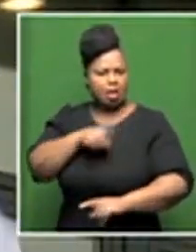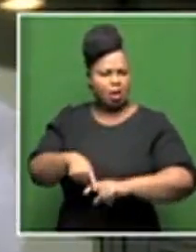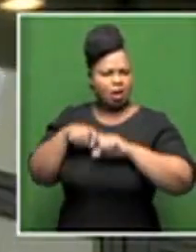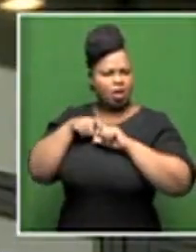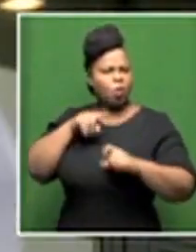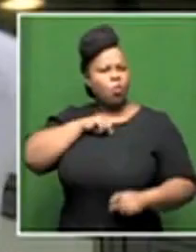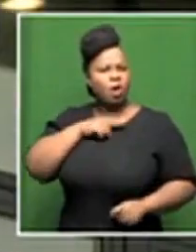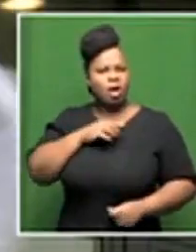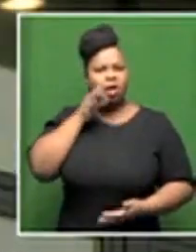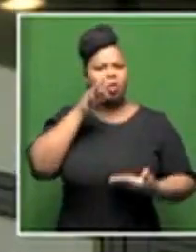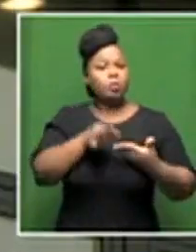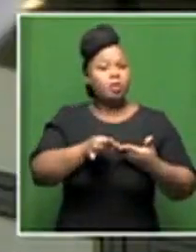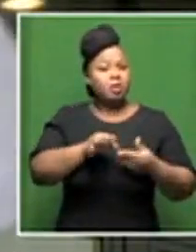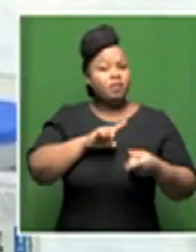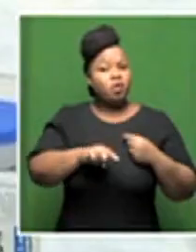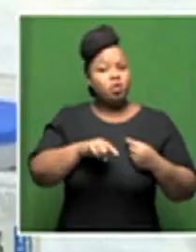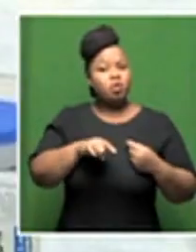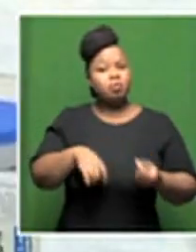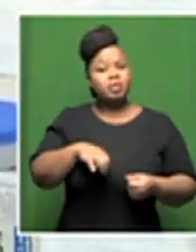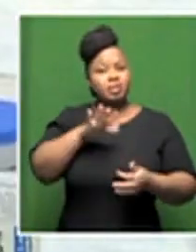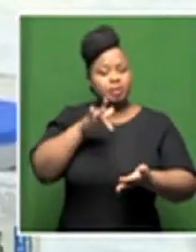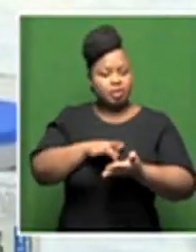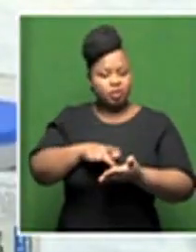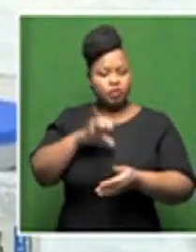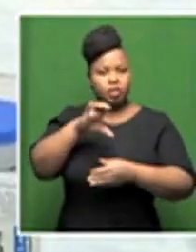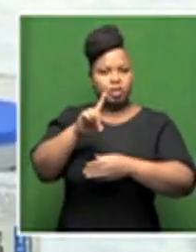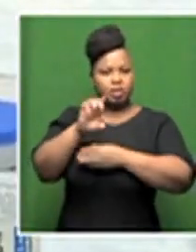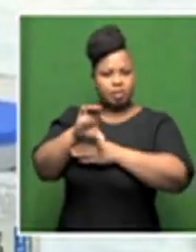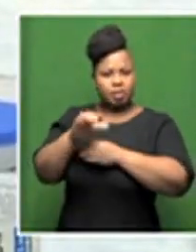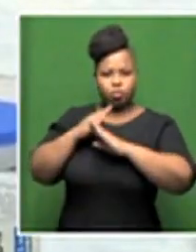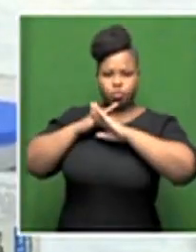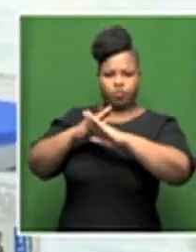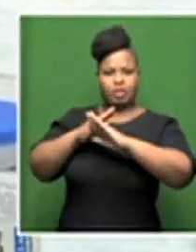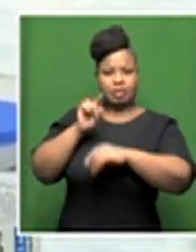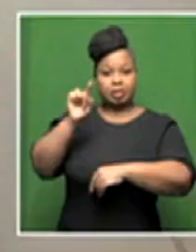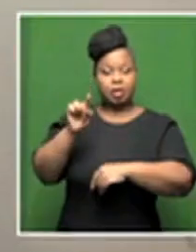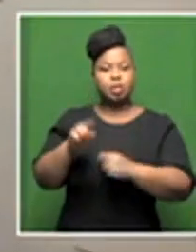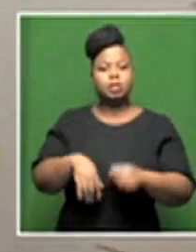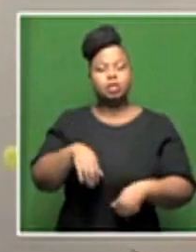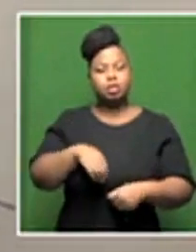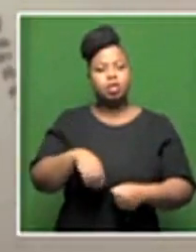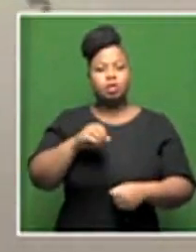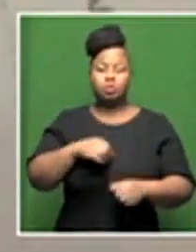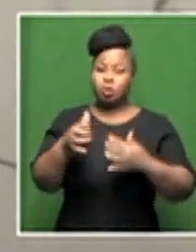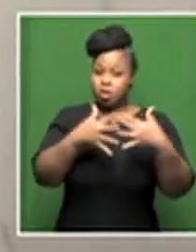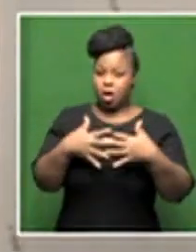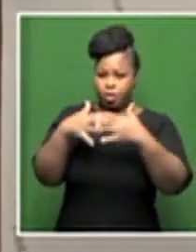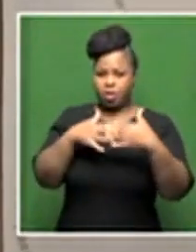a recommendation from the Centers of Disease Control and Prevention and the United